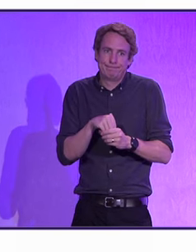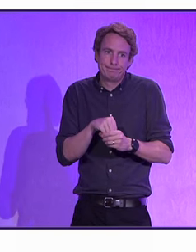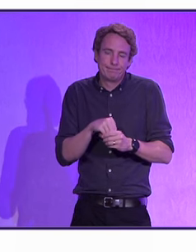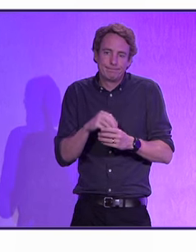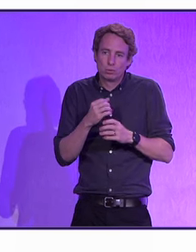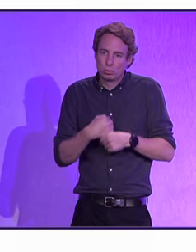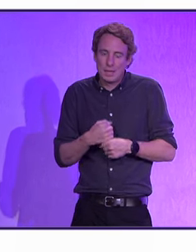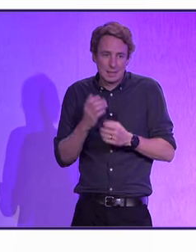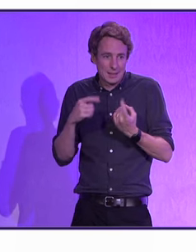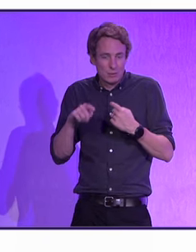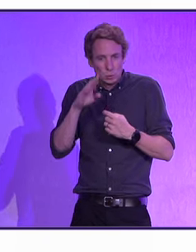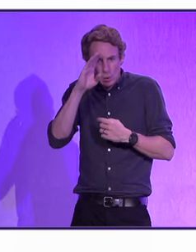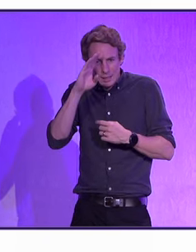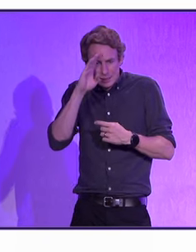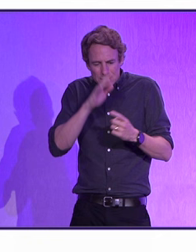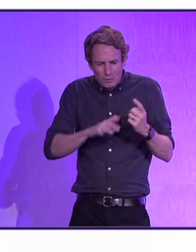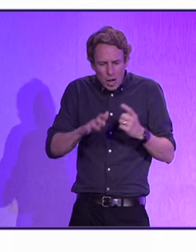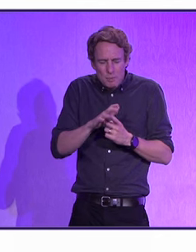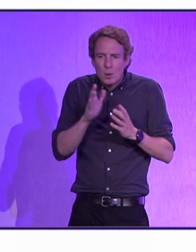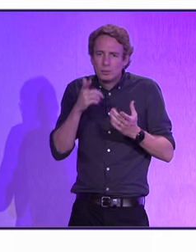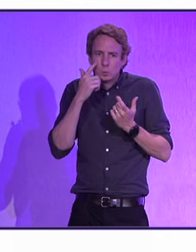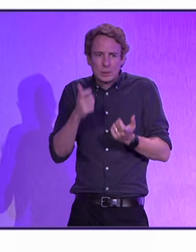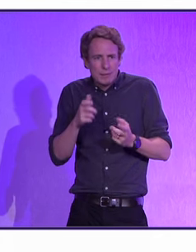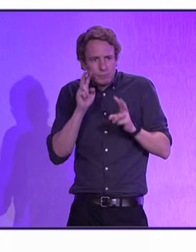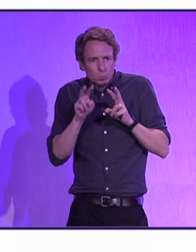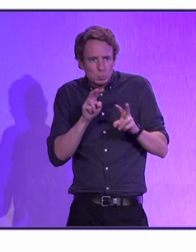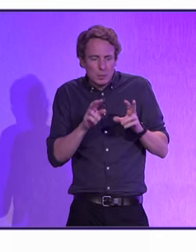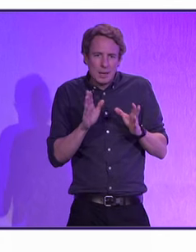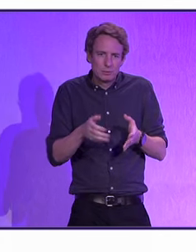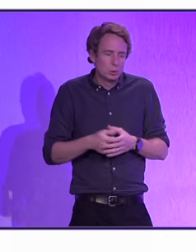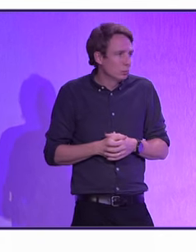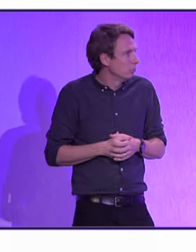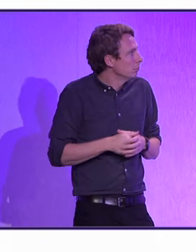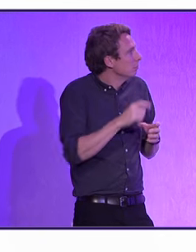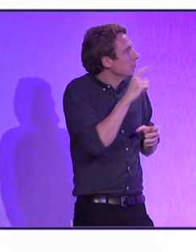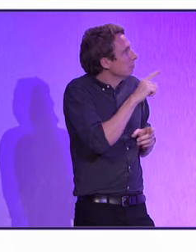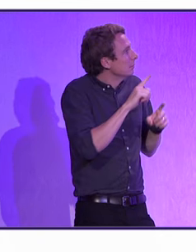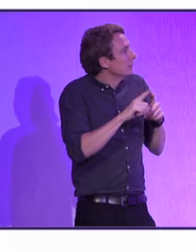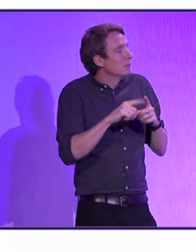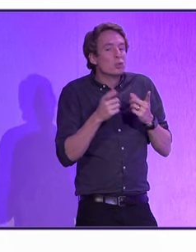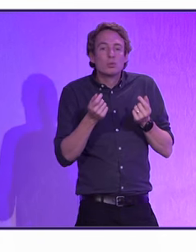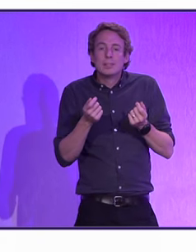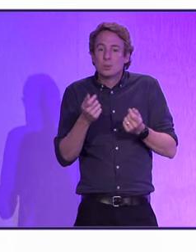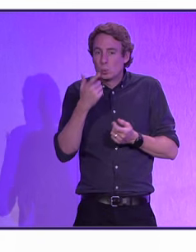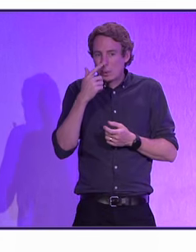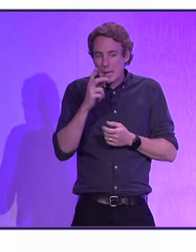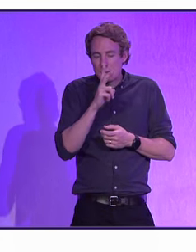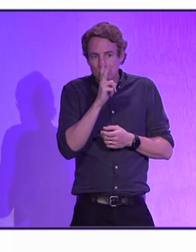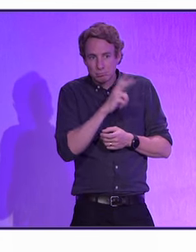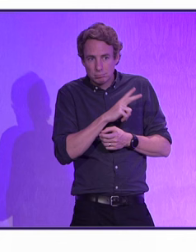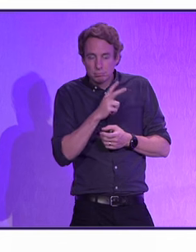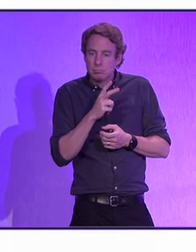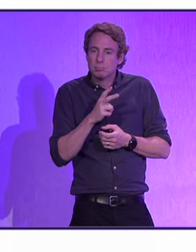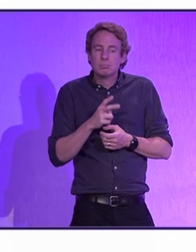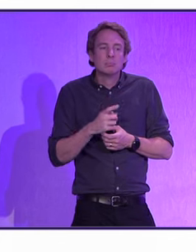you need to look into this. I've got a bunch of resources up here if people want to find those links. And one of the most important ones I'm